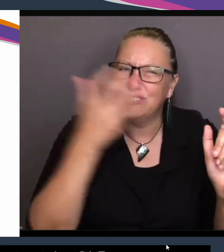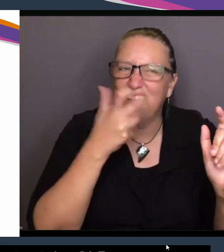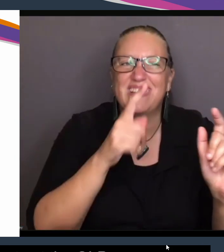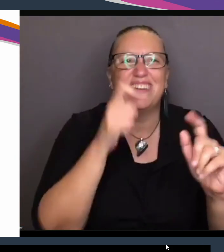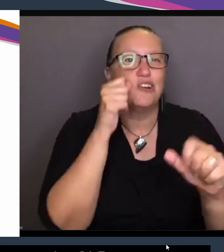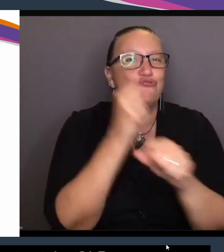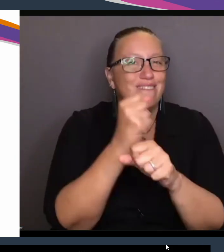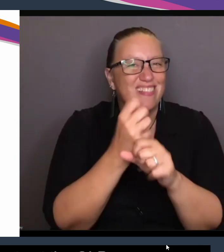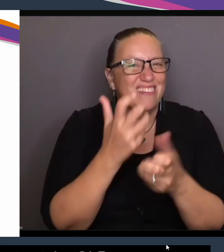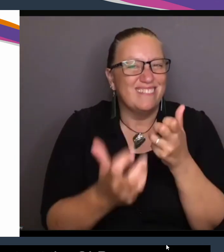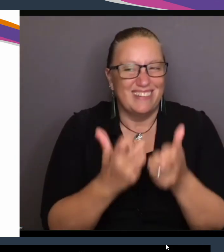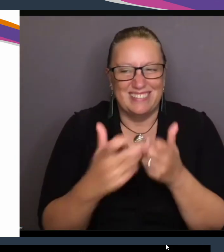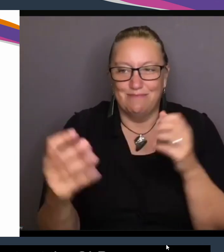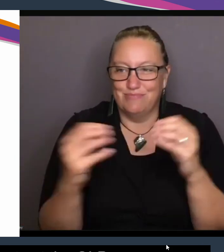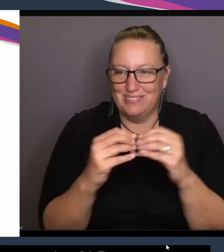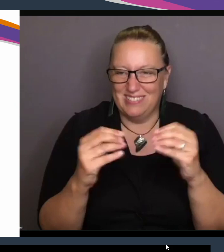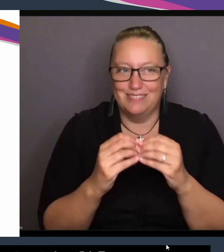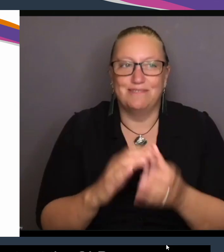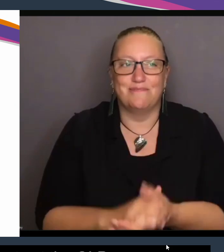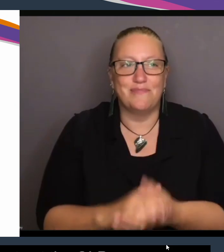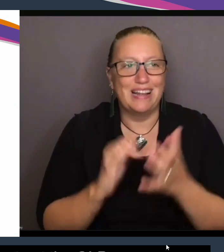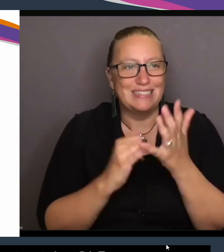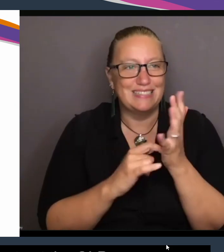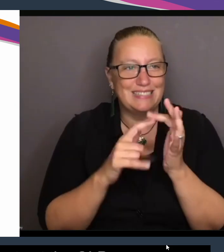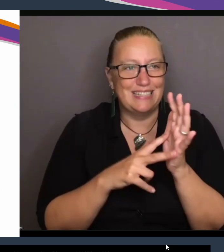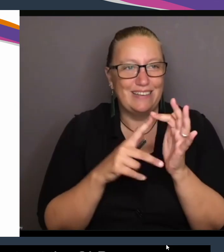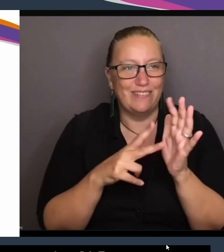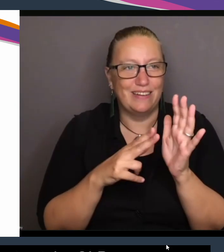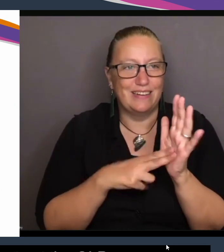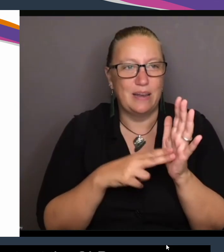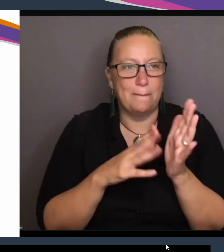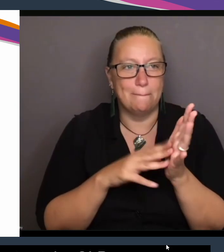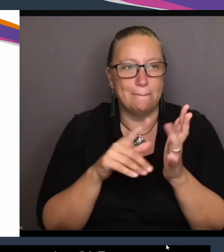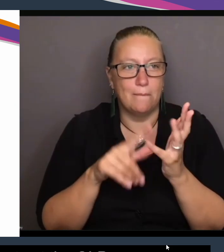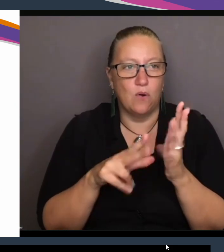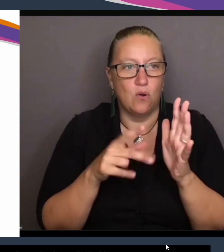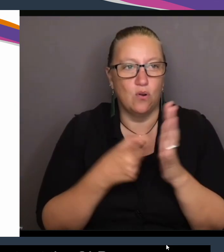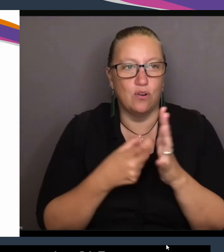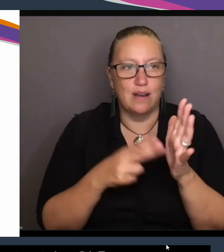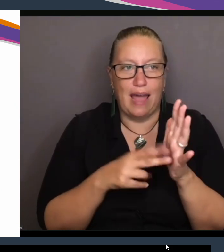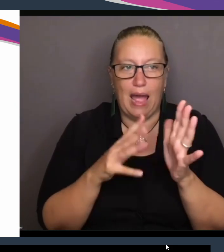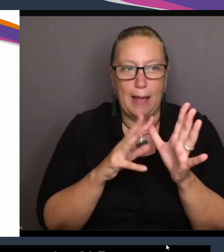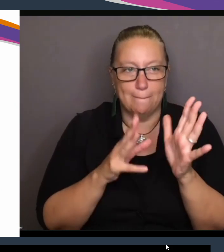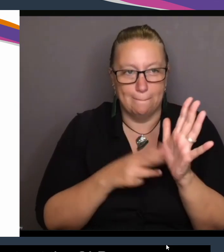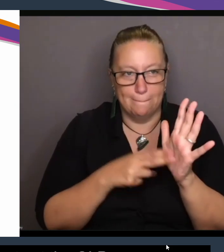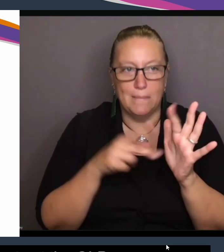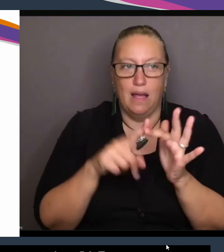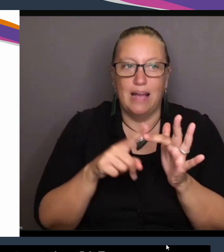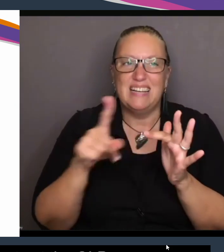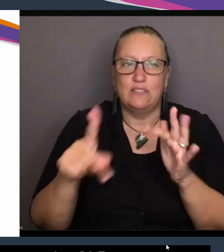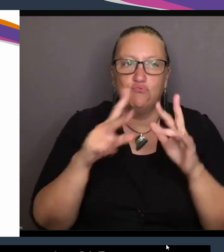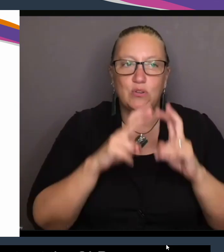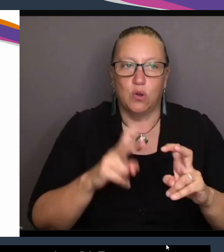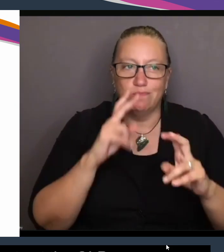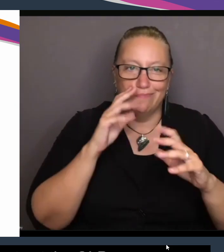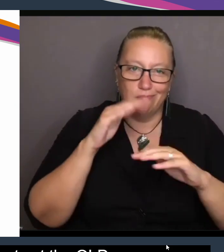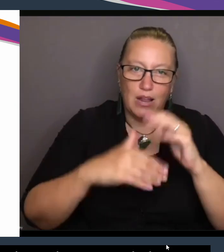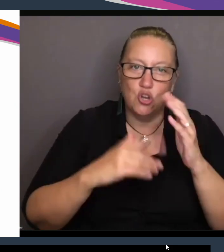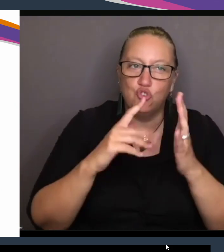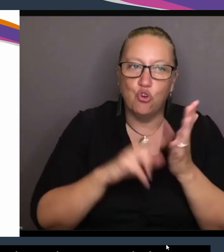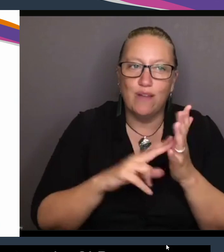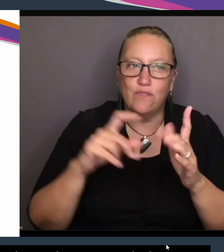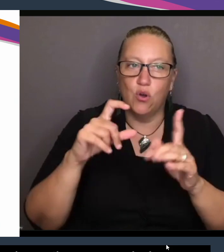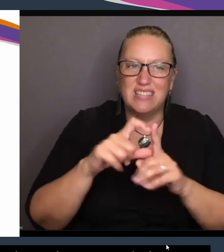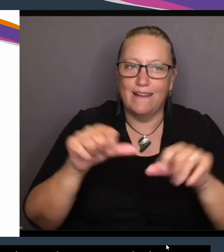Brisbane. Stephen Manane is a researcher examining neurodiversity affirming behaviour support